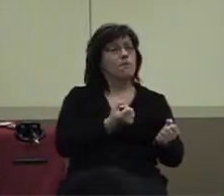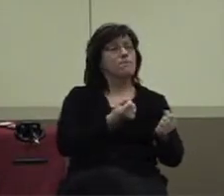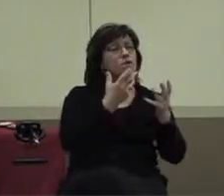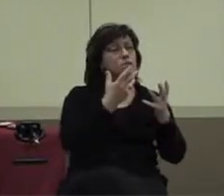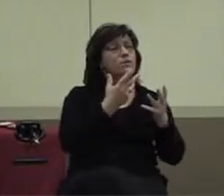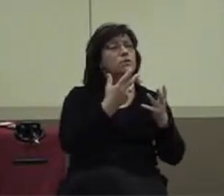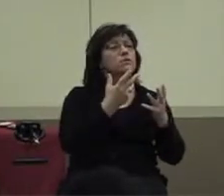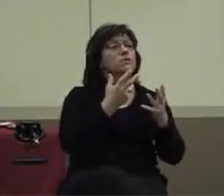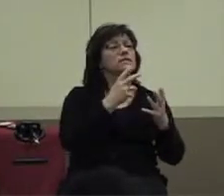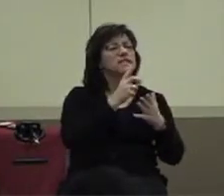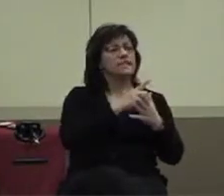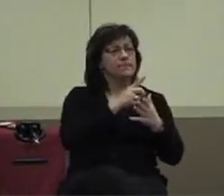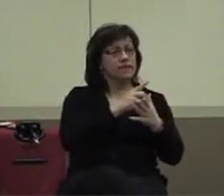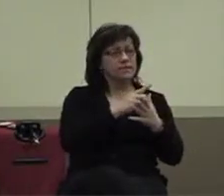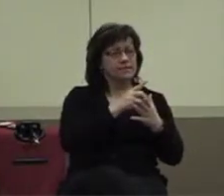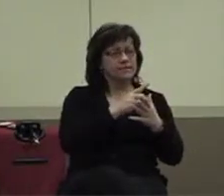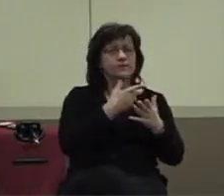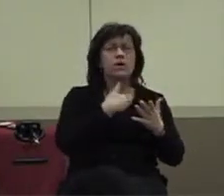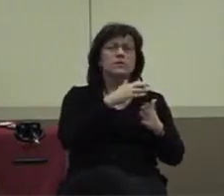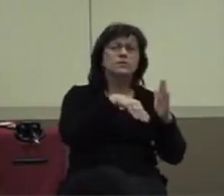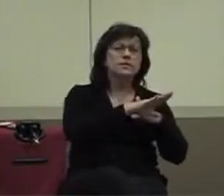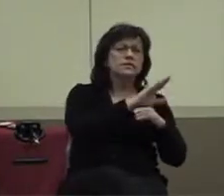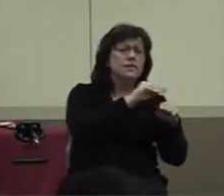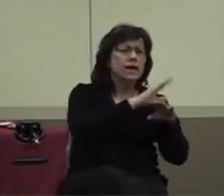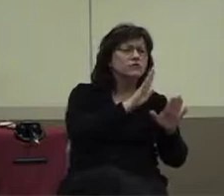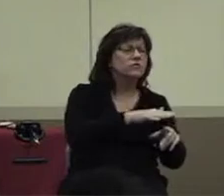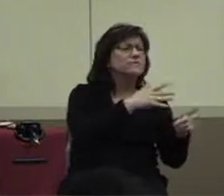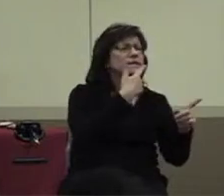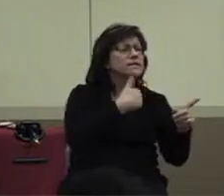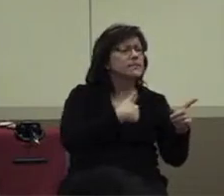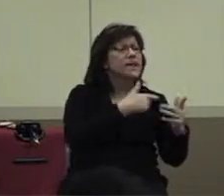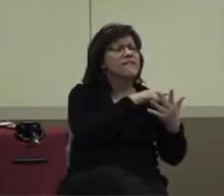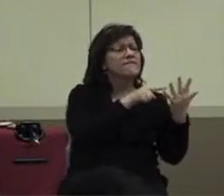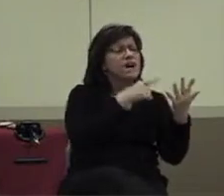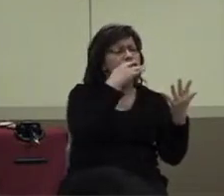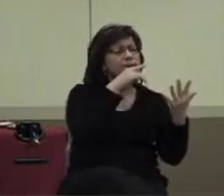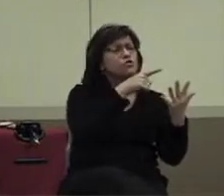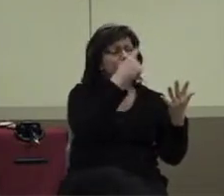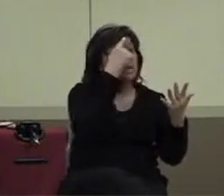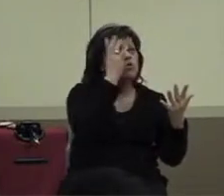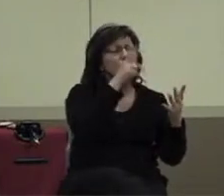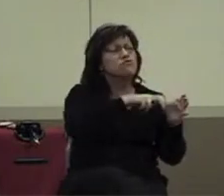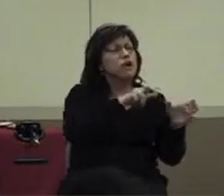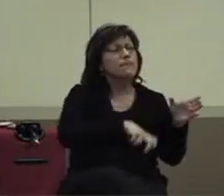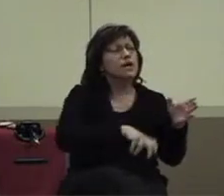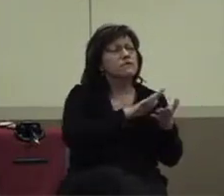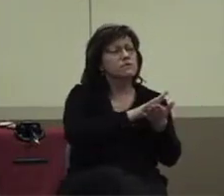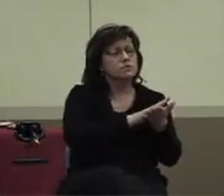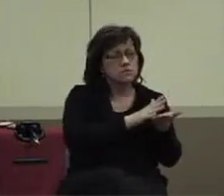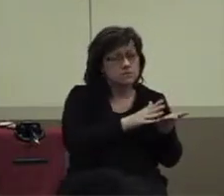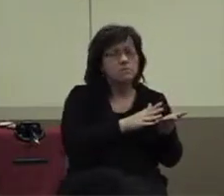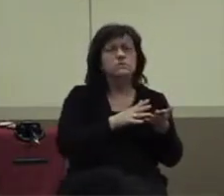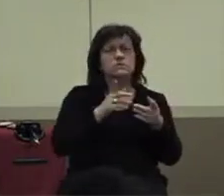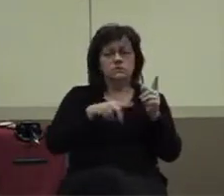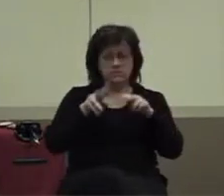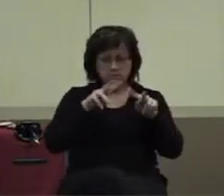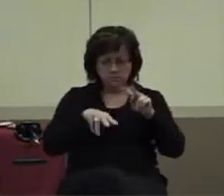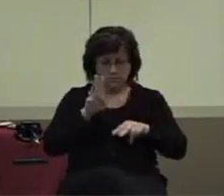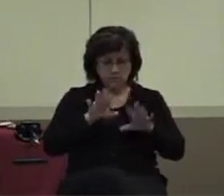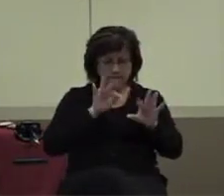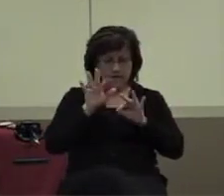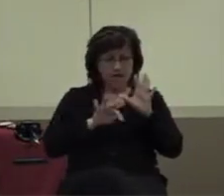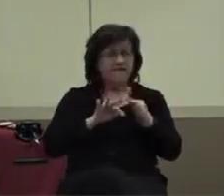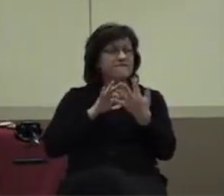counselor and I said, tell me 5 kids who you think are going to drop out of school. And we went through the list and we picked out 5 kids that we thought